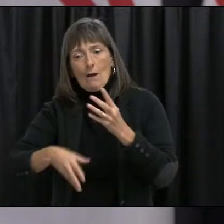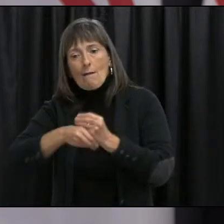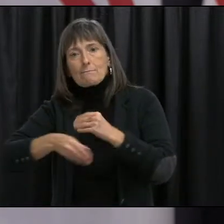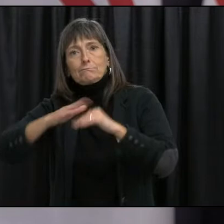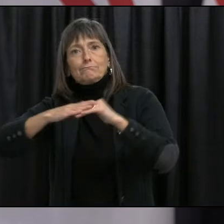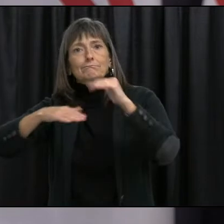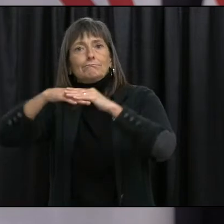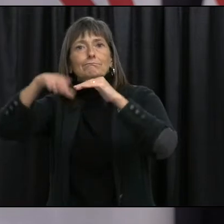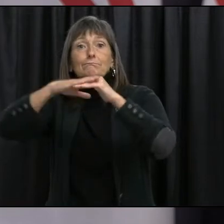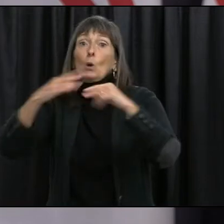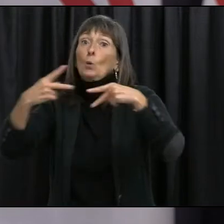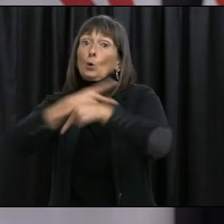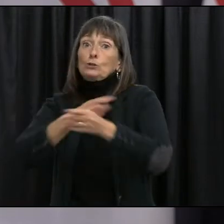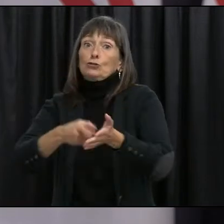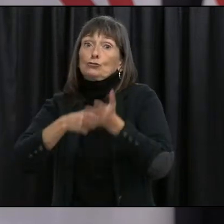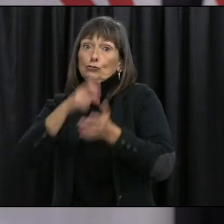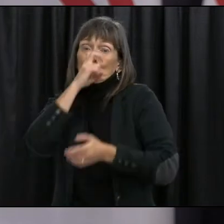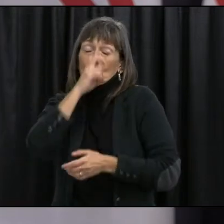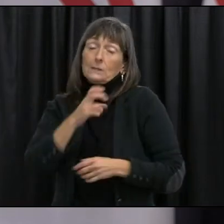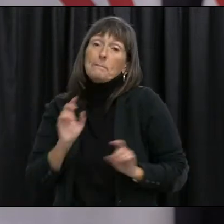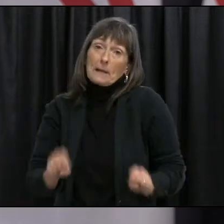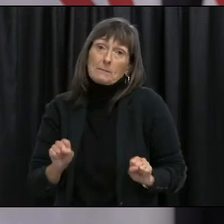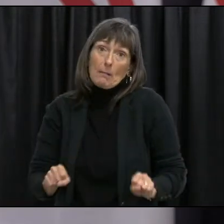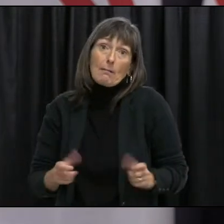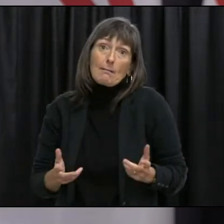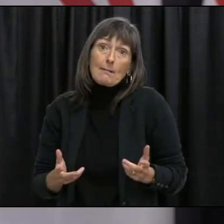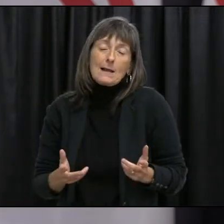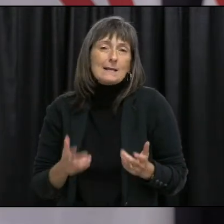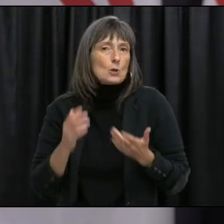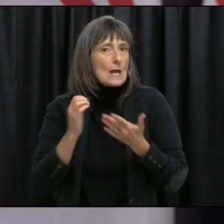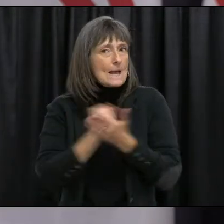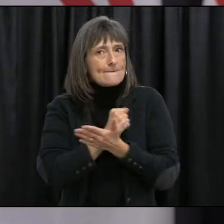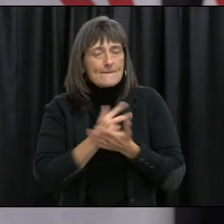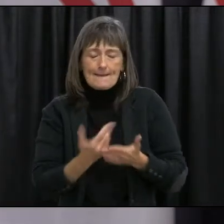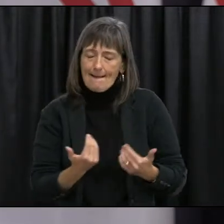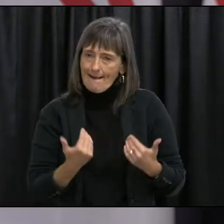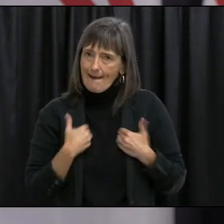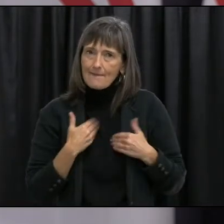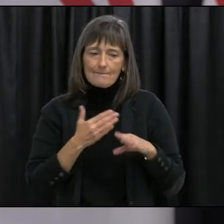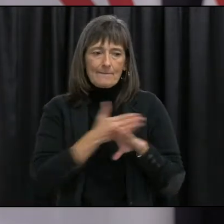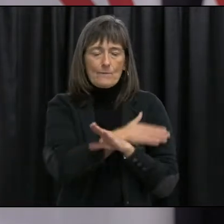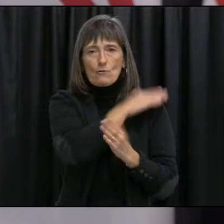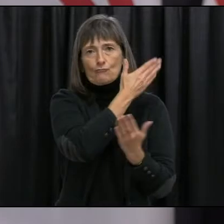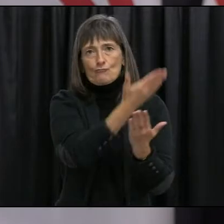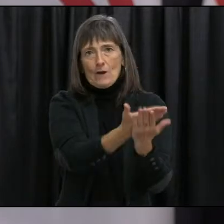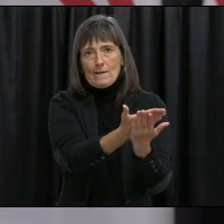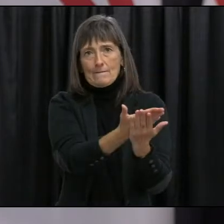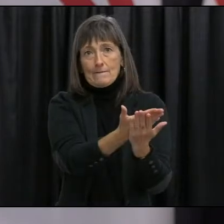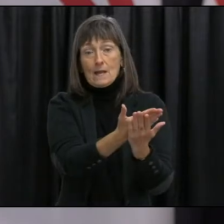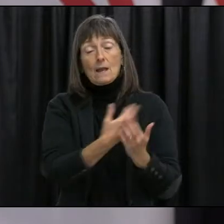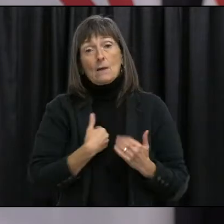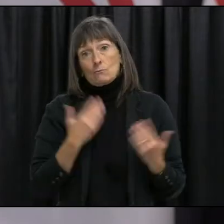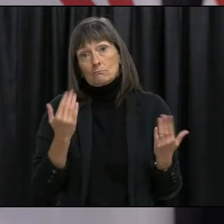in the exemption order. The information is there. They have it before they arrive. They're expected to have read it.